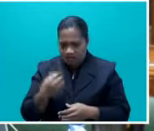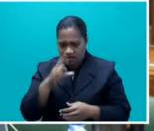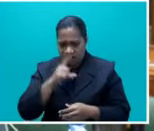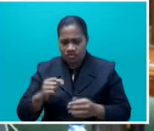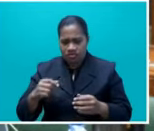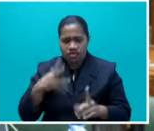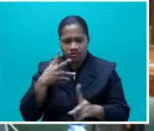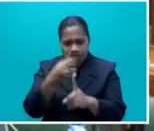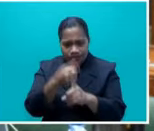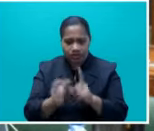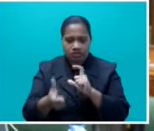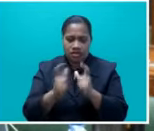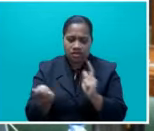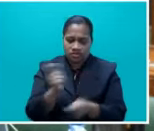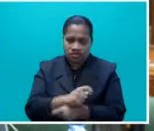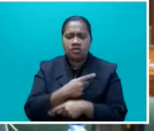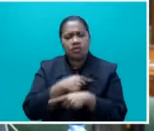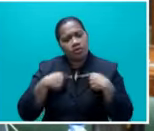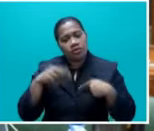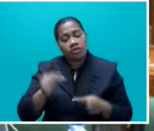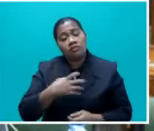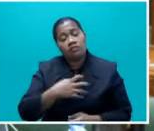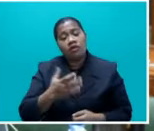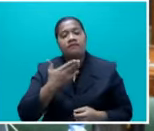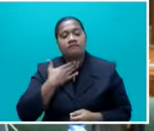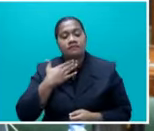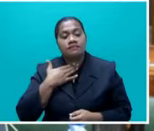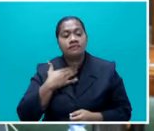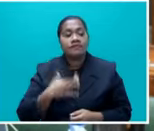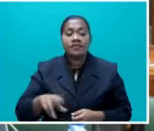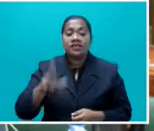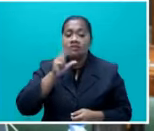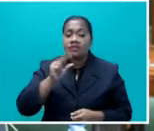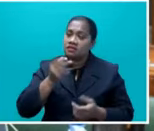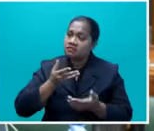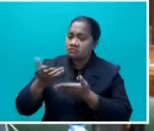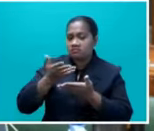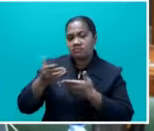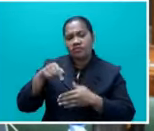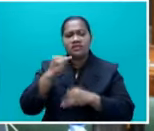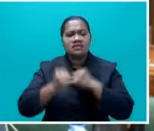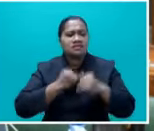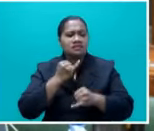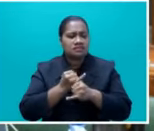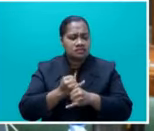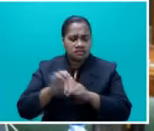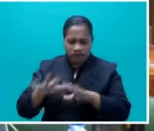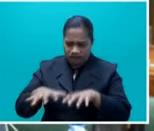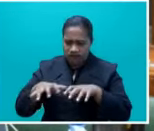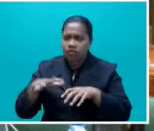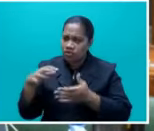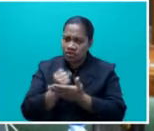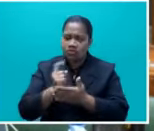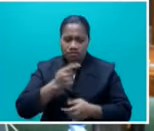change. We need more voices, speaking and negotiating at these international forums to get what we want out of the international